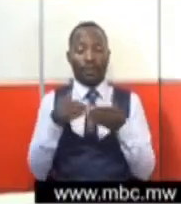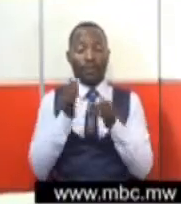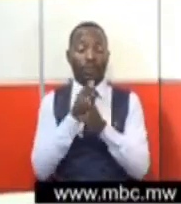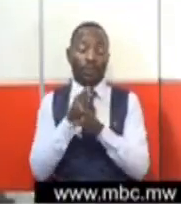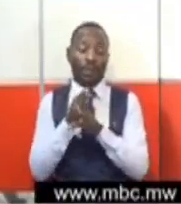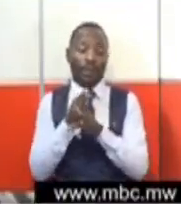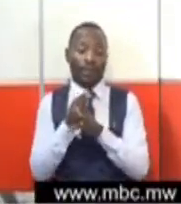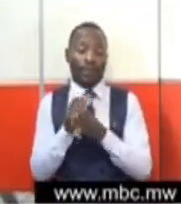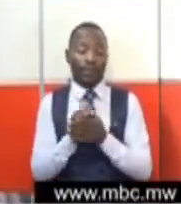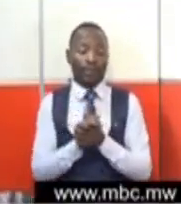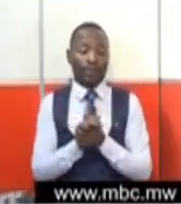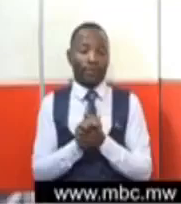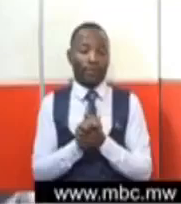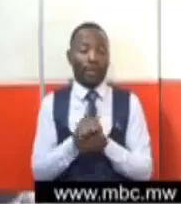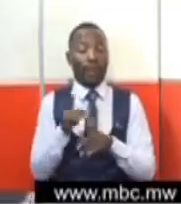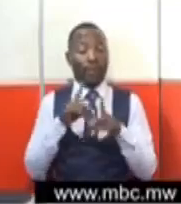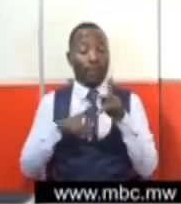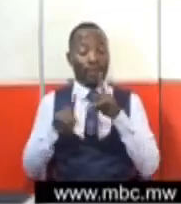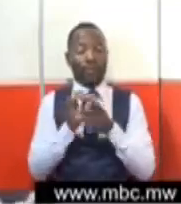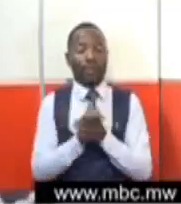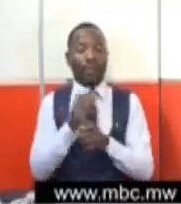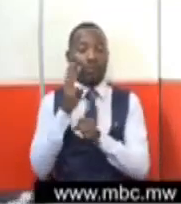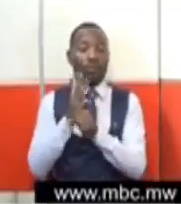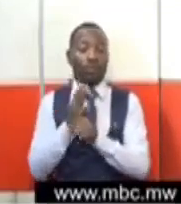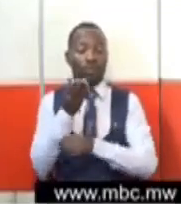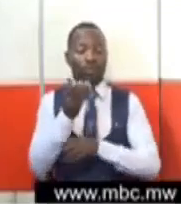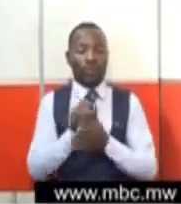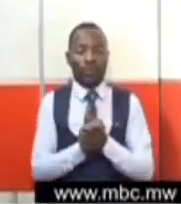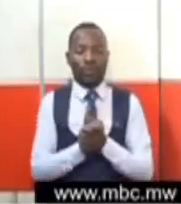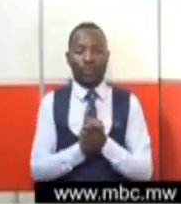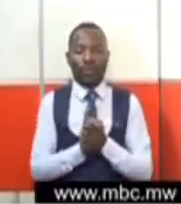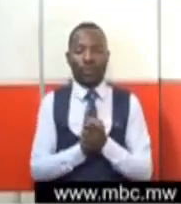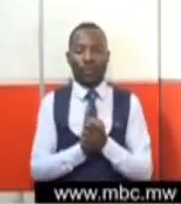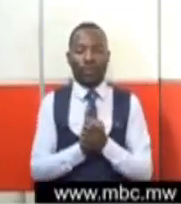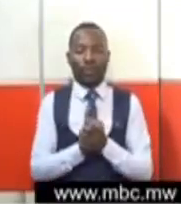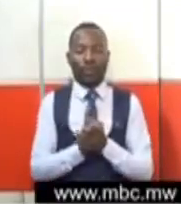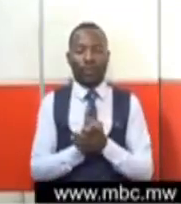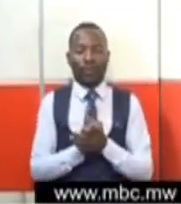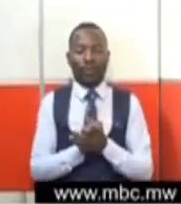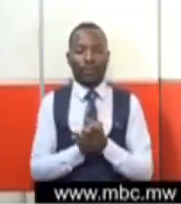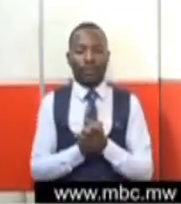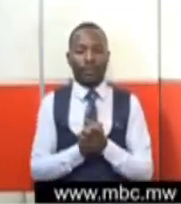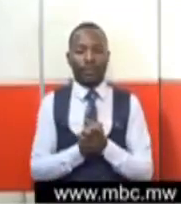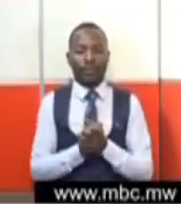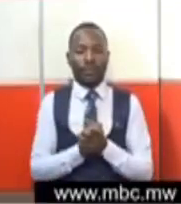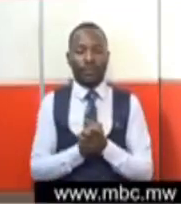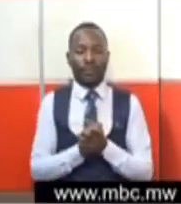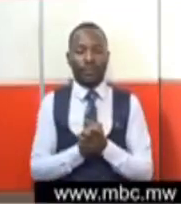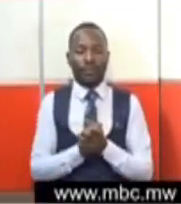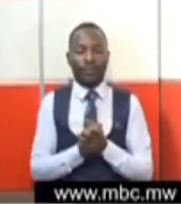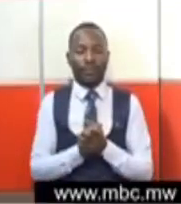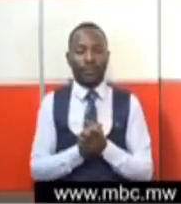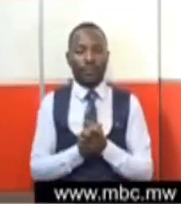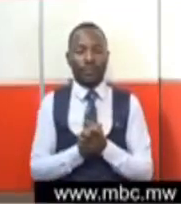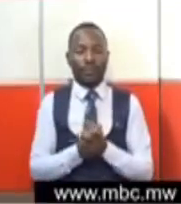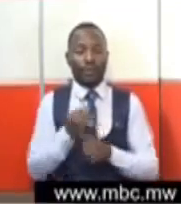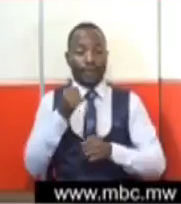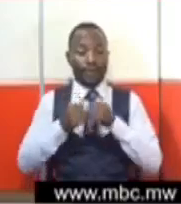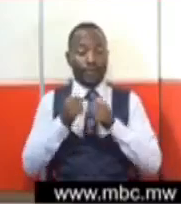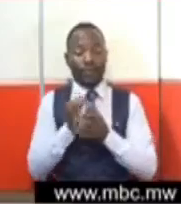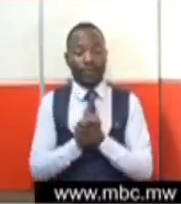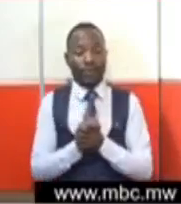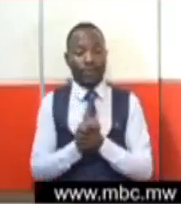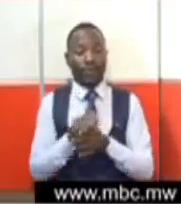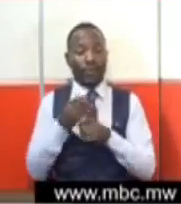statutory corporations are participating in the workshop. Dave Umar, MBC News, Mangochi. And now to sports.